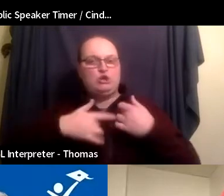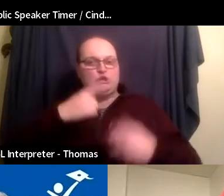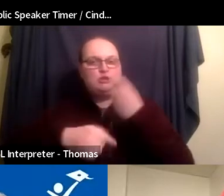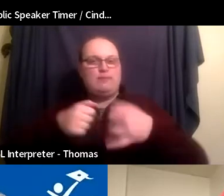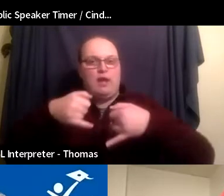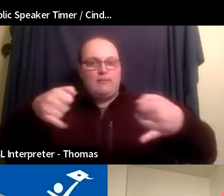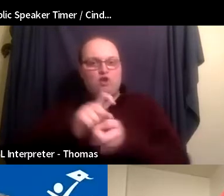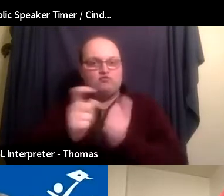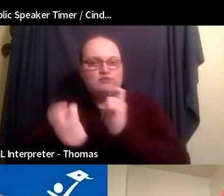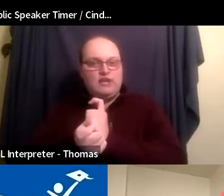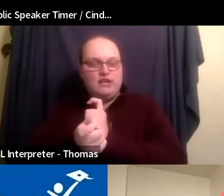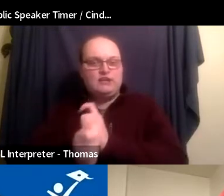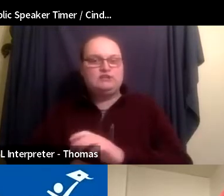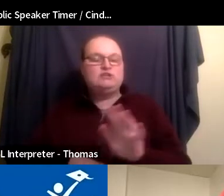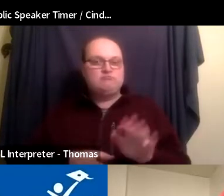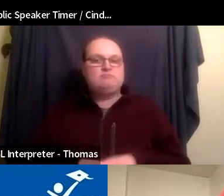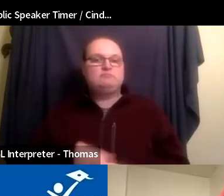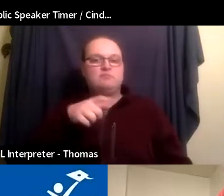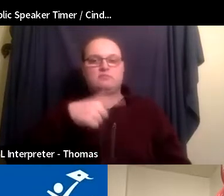changes. Now we'll move to